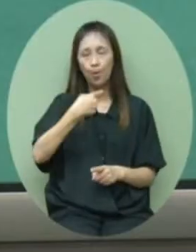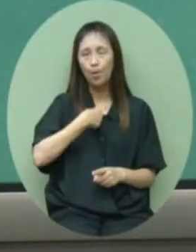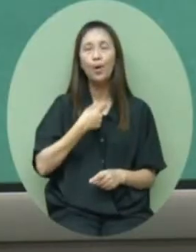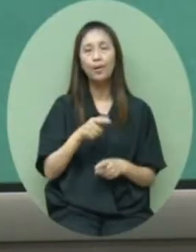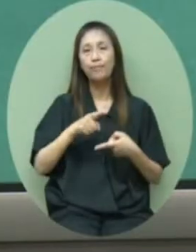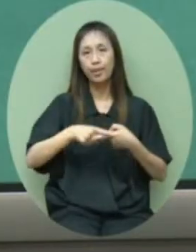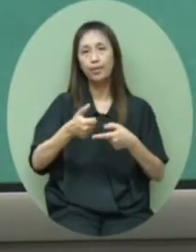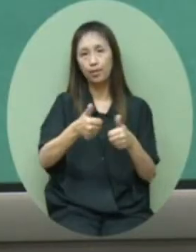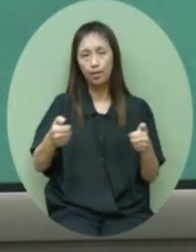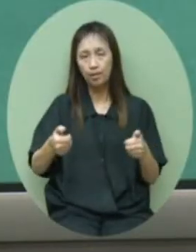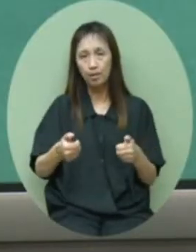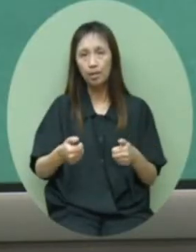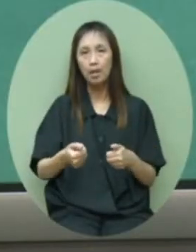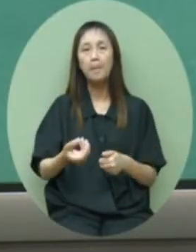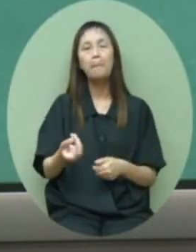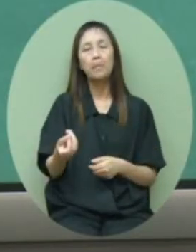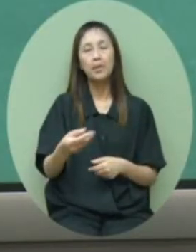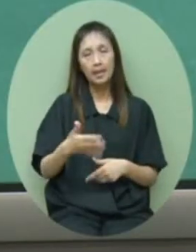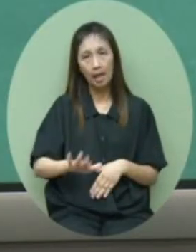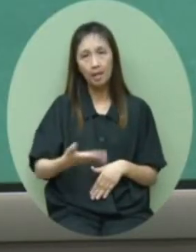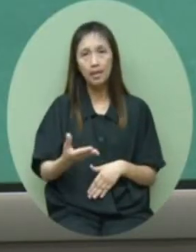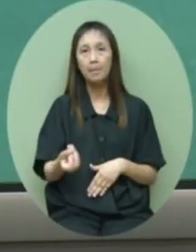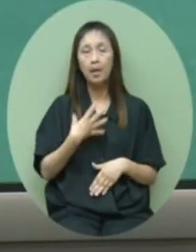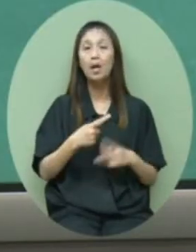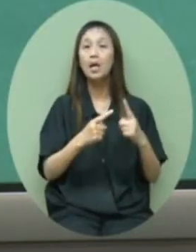comprehensively. Now, the